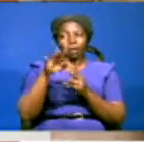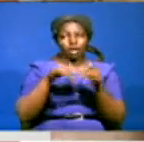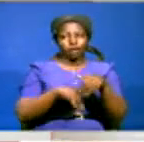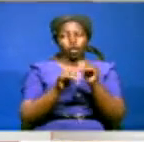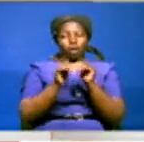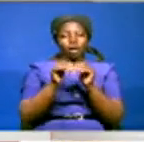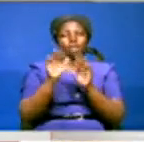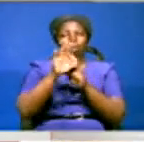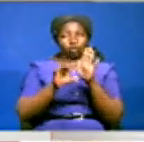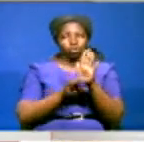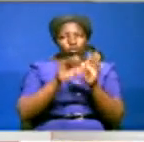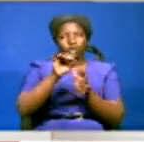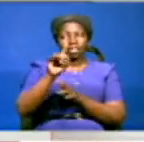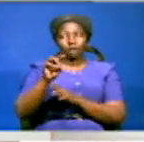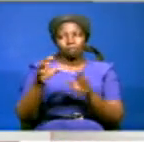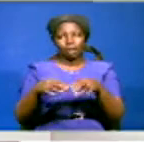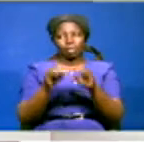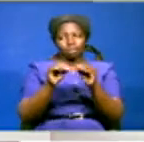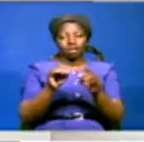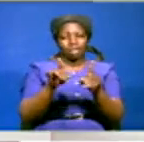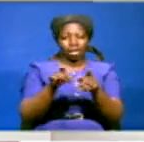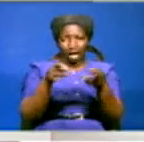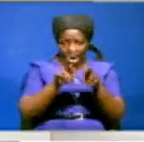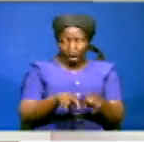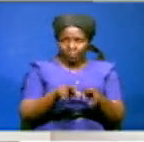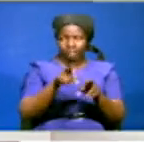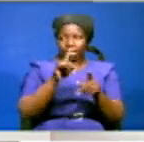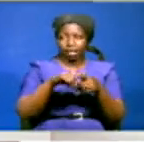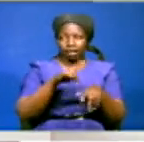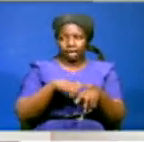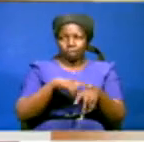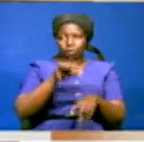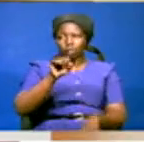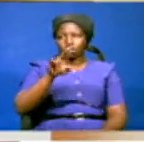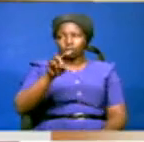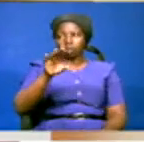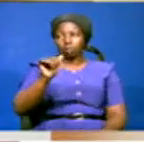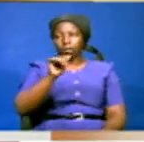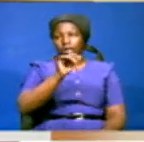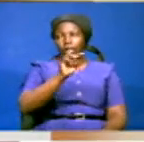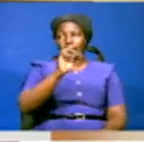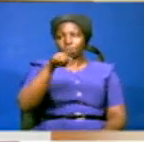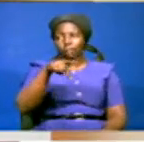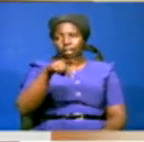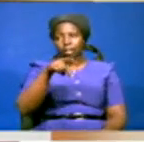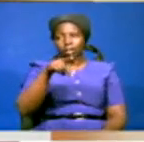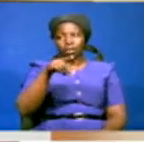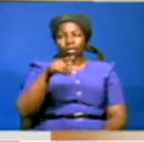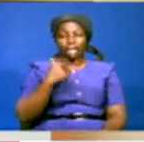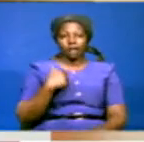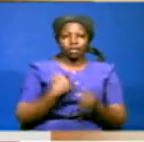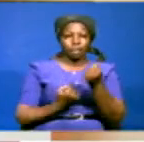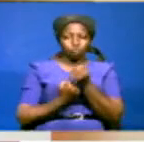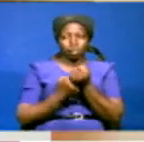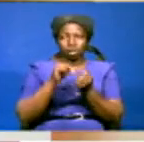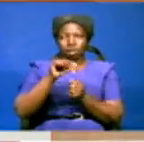party. These are Suba North Member of Parliament Milo Thiambo also supported Senator Gloria Roberts' stand after she was ejected from